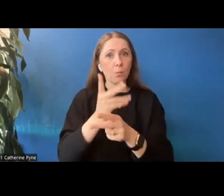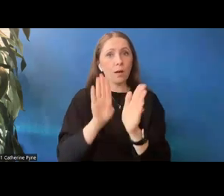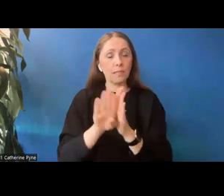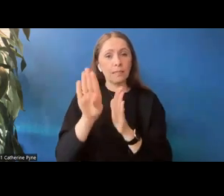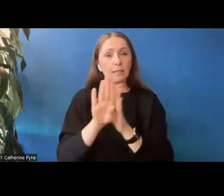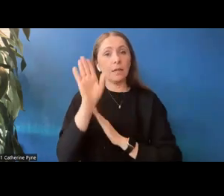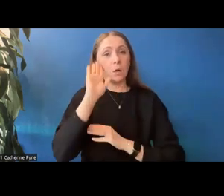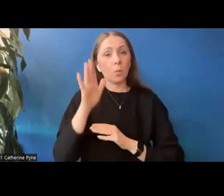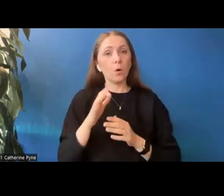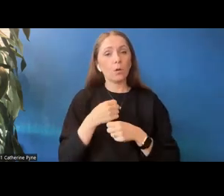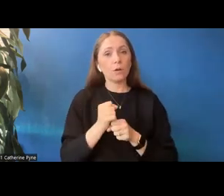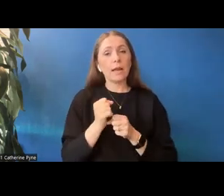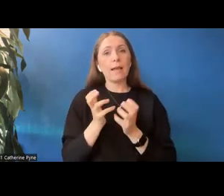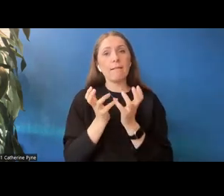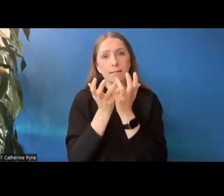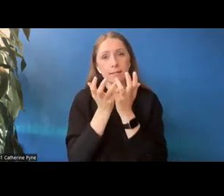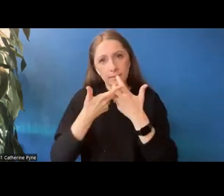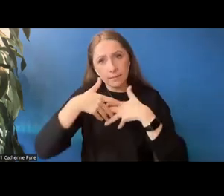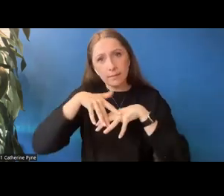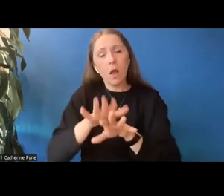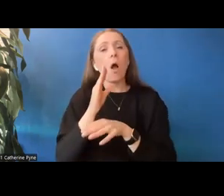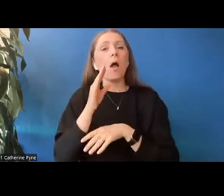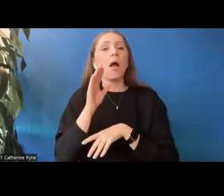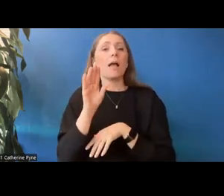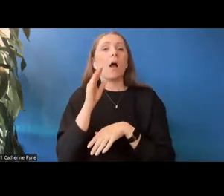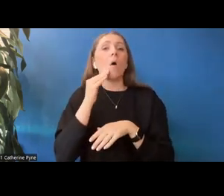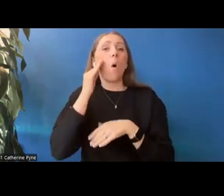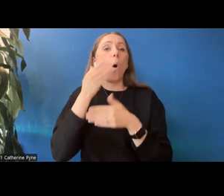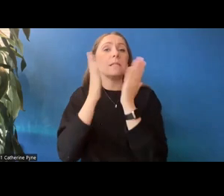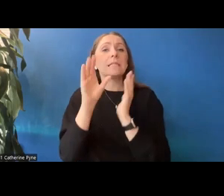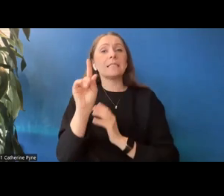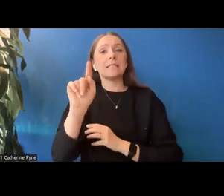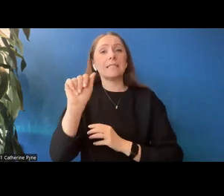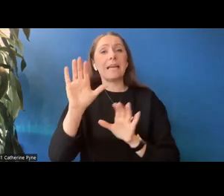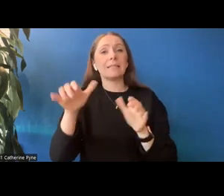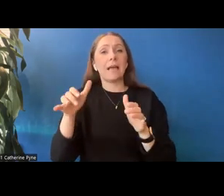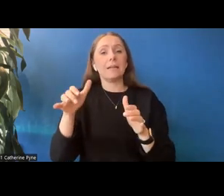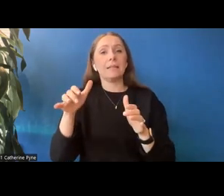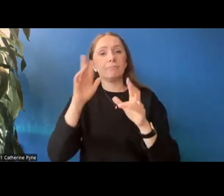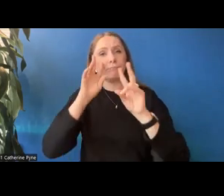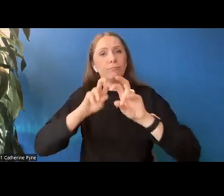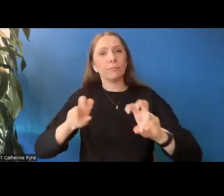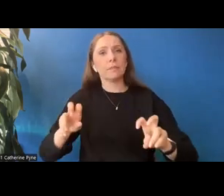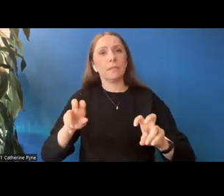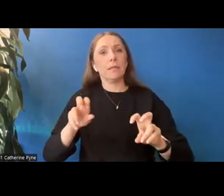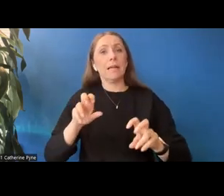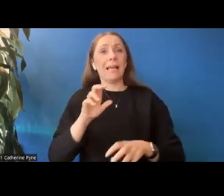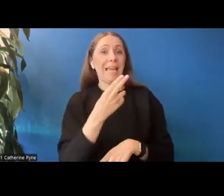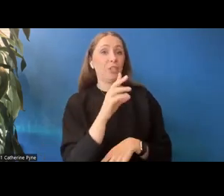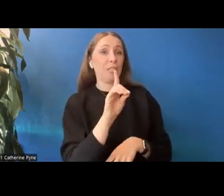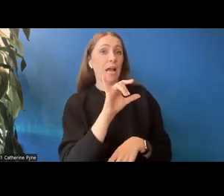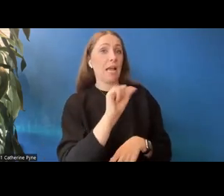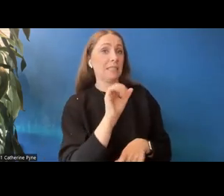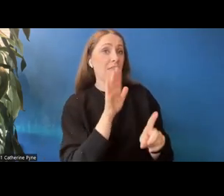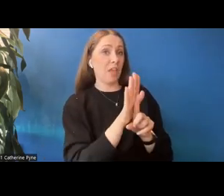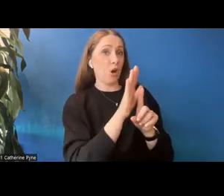is creating an integrated homelessness data set that looks at data from HDIS, as well